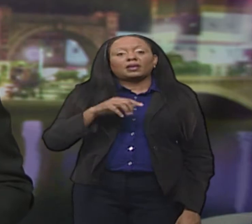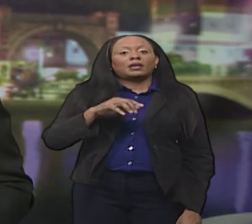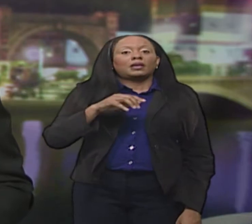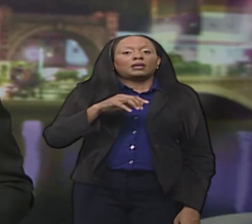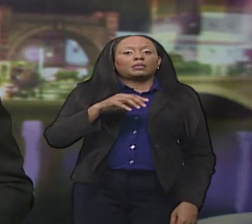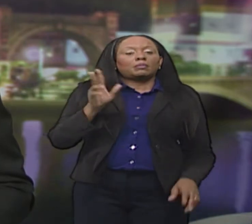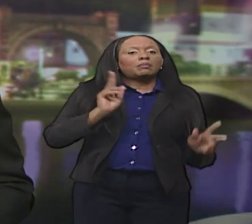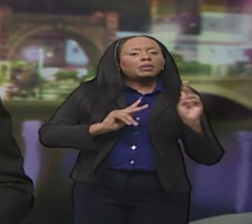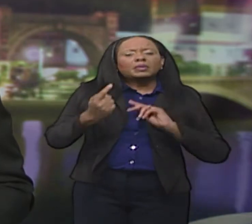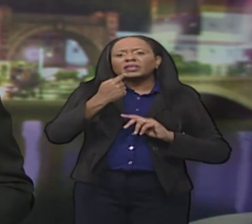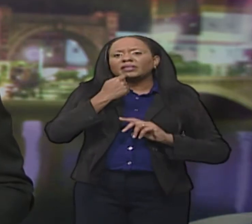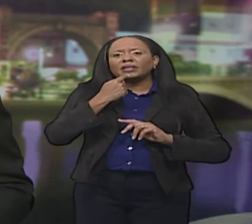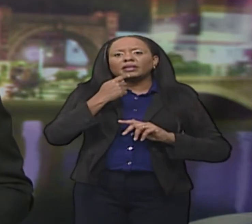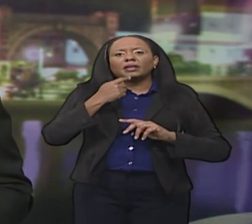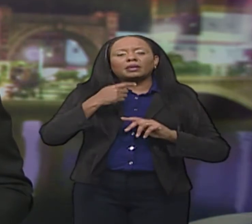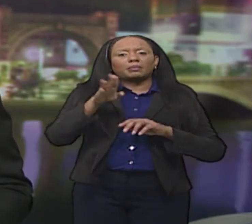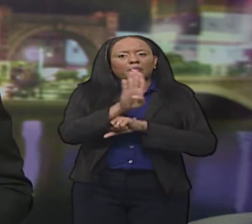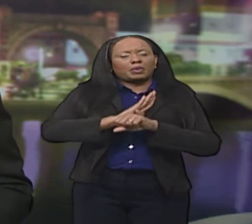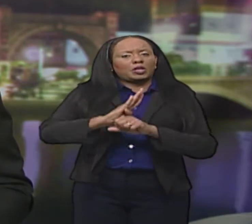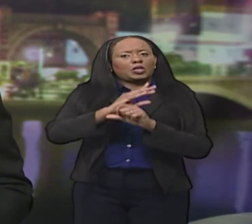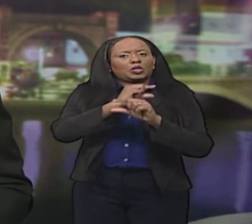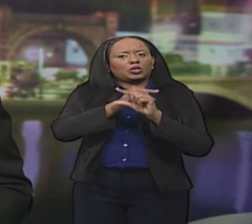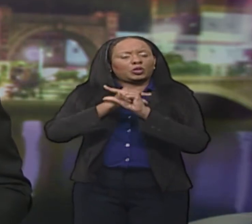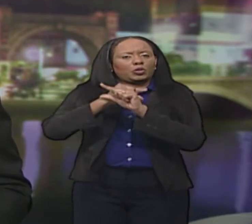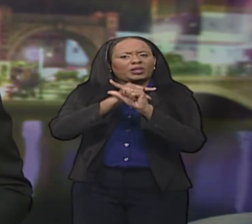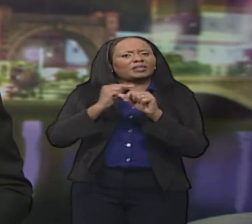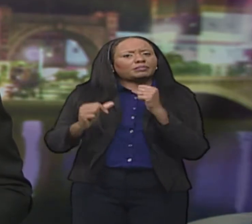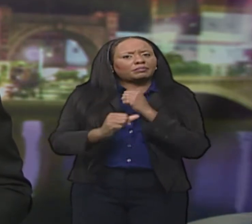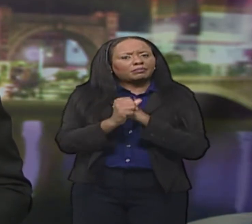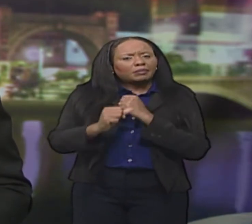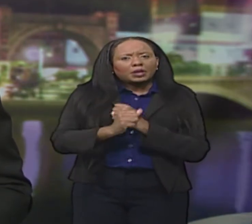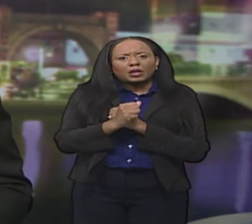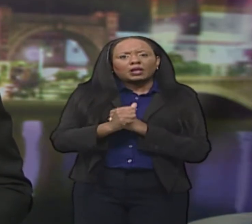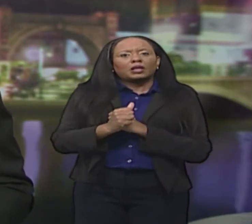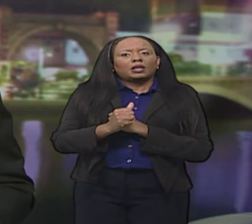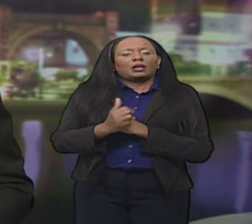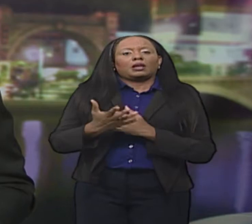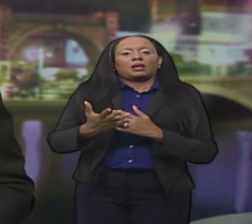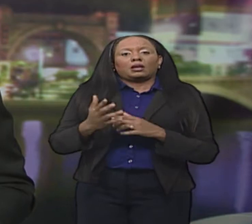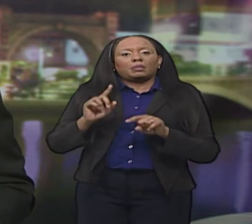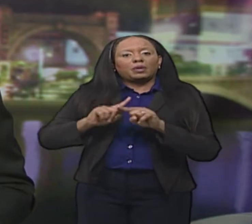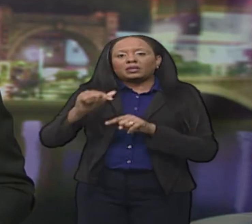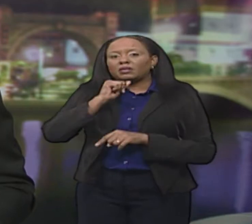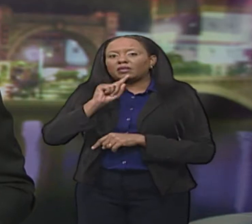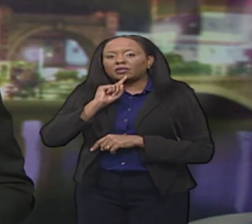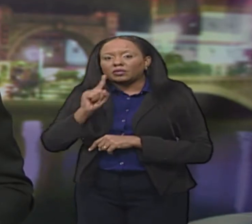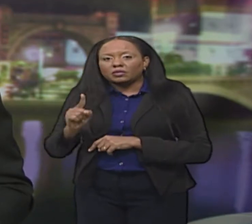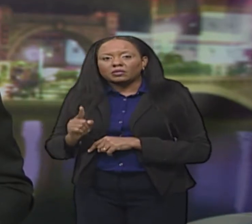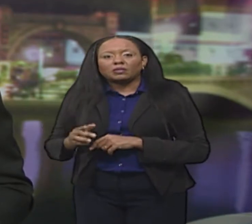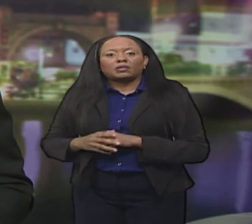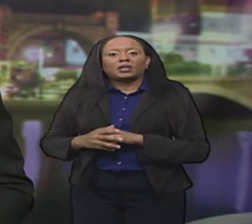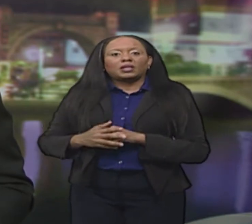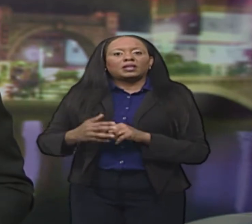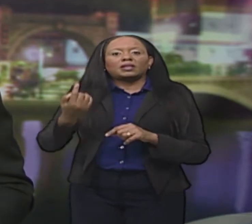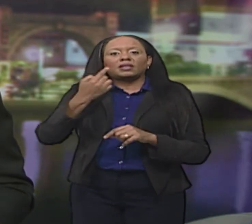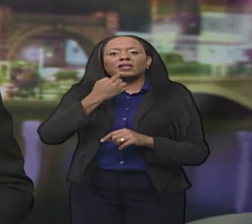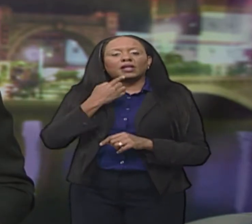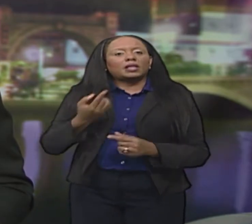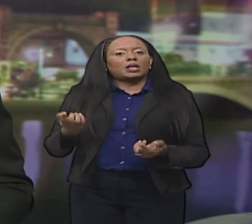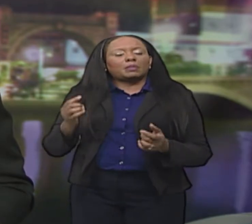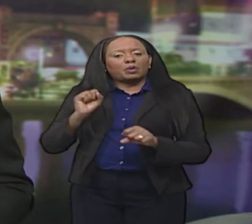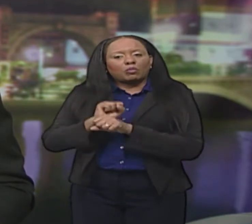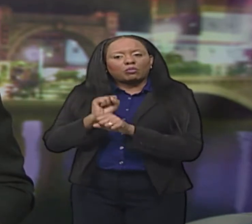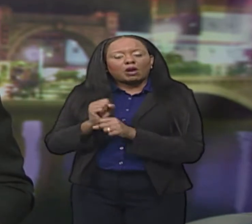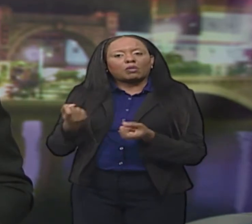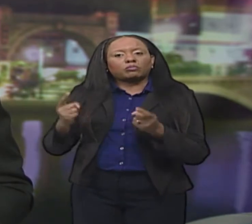Speaking in Thorpe's Cottage, Dr. Bayosaku says that the NIS has made sound investments that have left the entity in a strong position to be able to